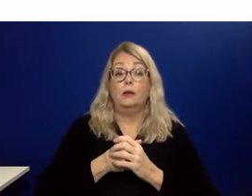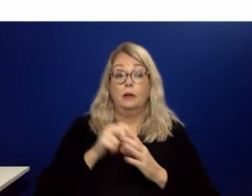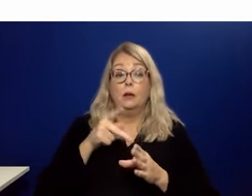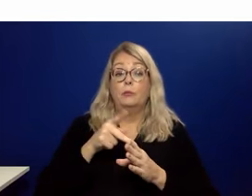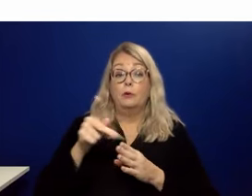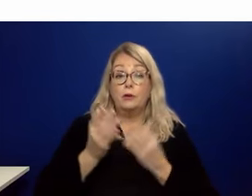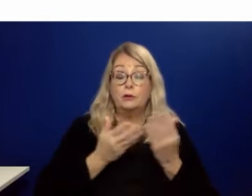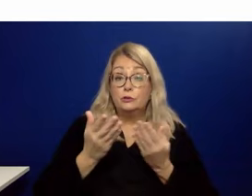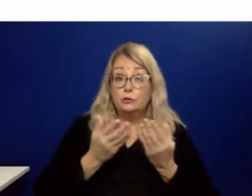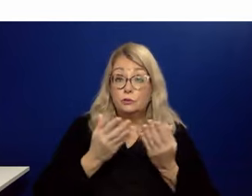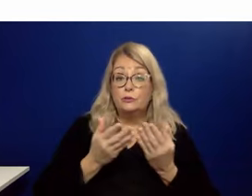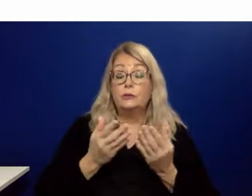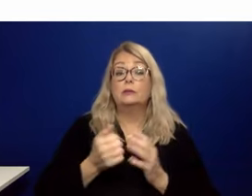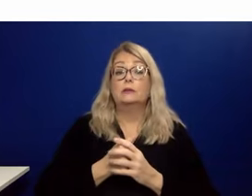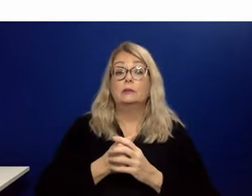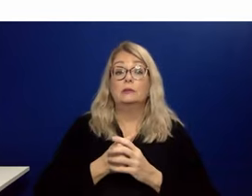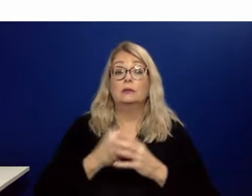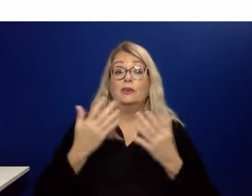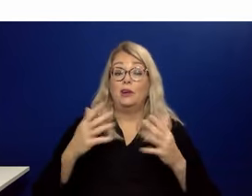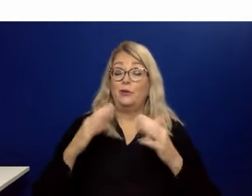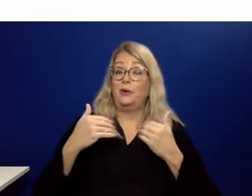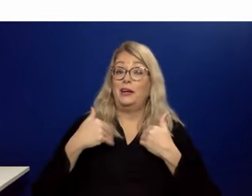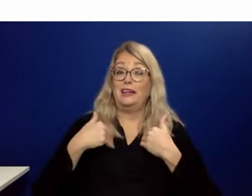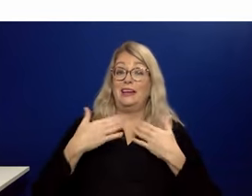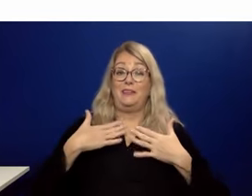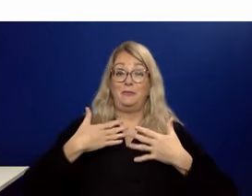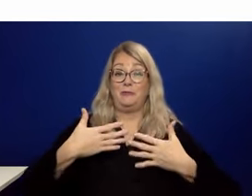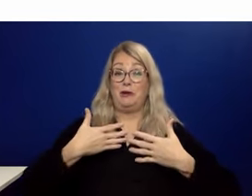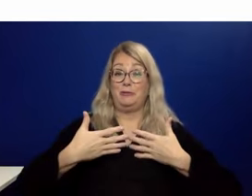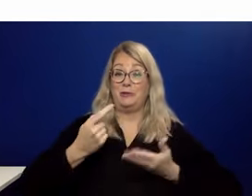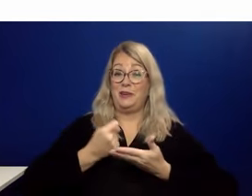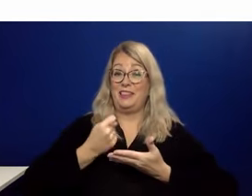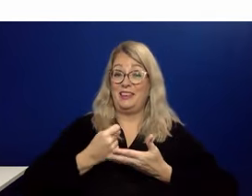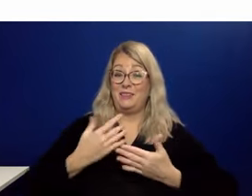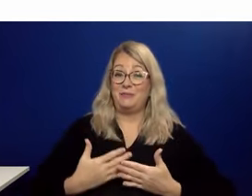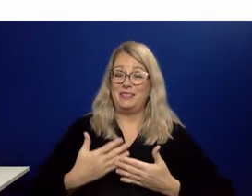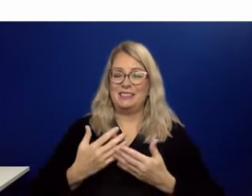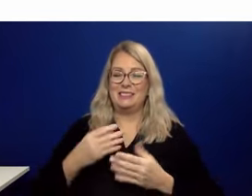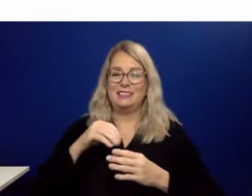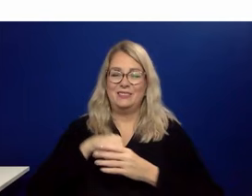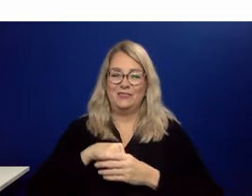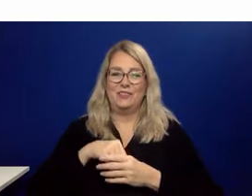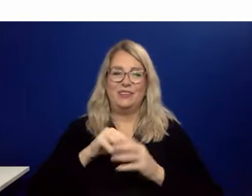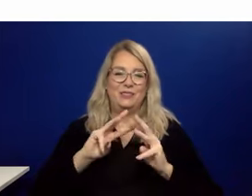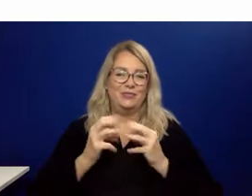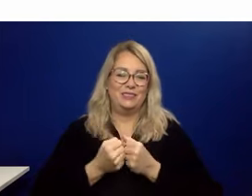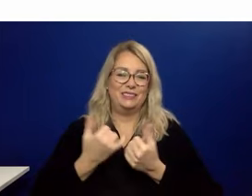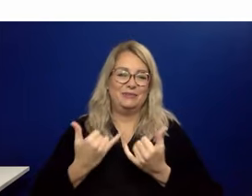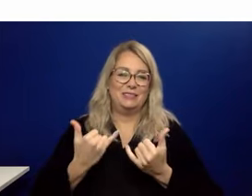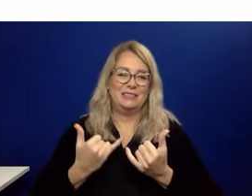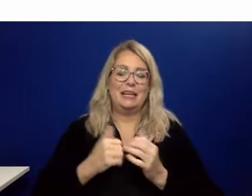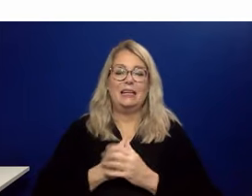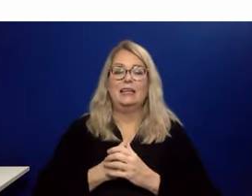services, right? And we already have a respiratory therapist that does some home health care. Nursing, occupational therapists,